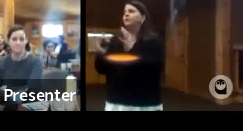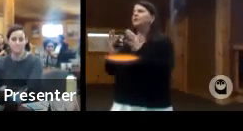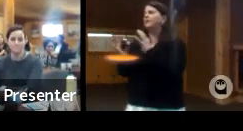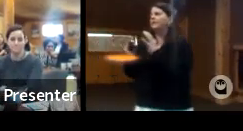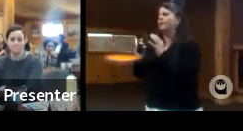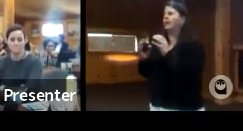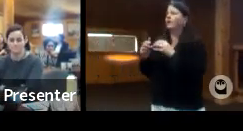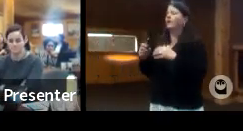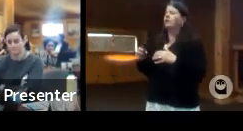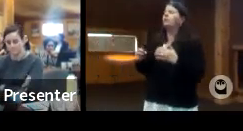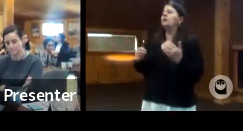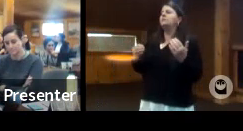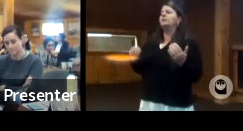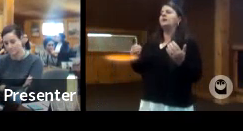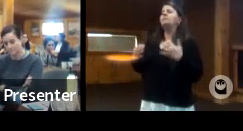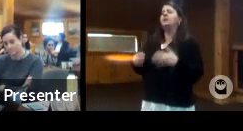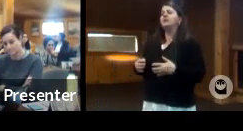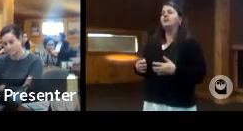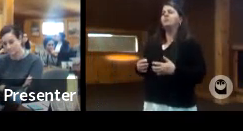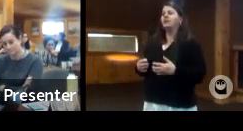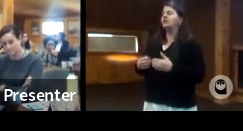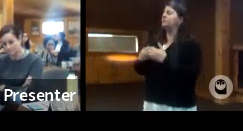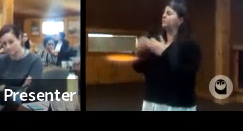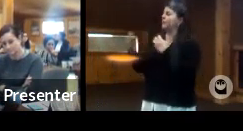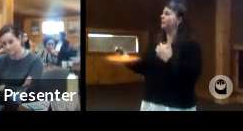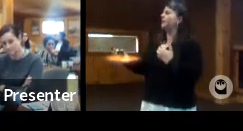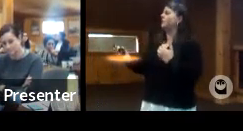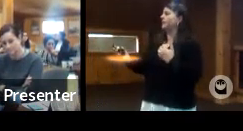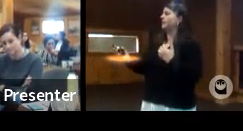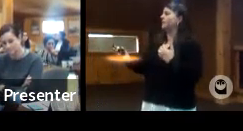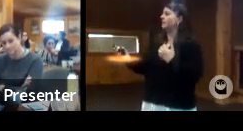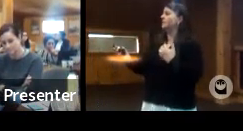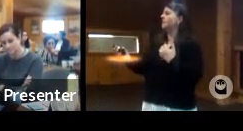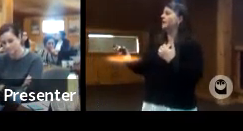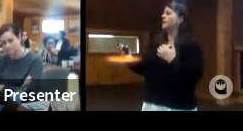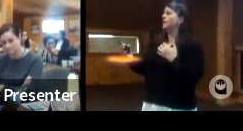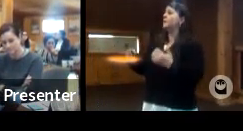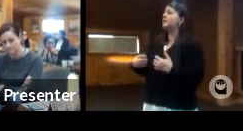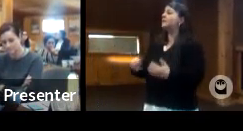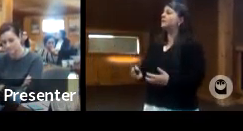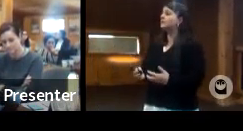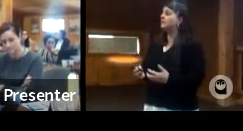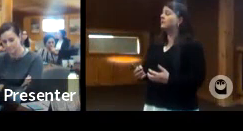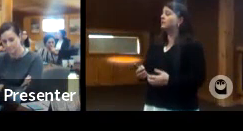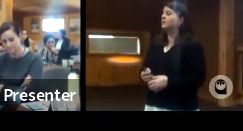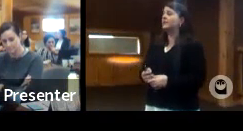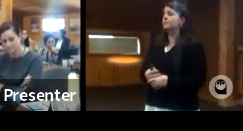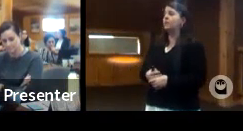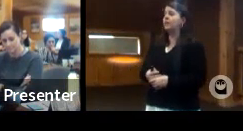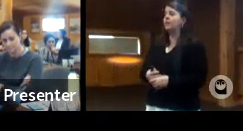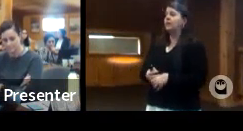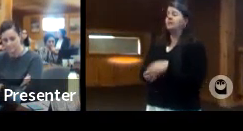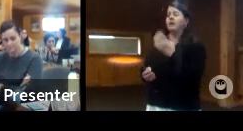to be differentiated that way. You want to be objective and professional for both equally, so that the person that's listening to